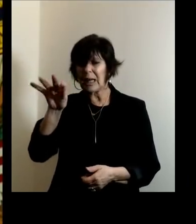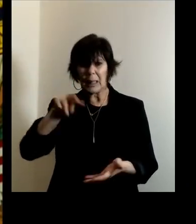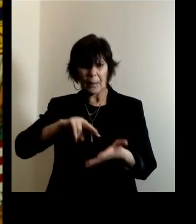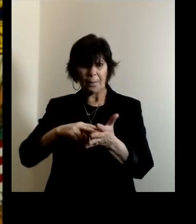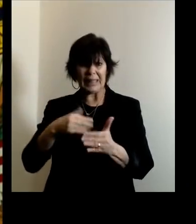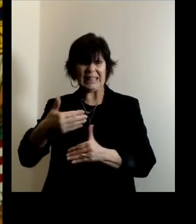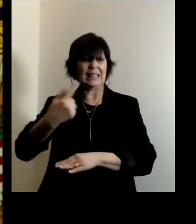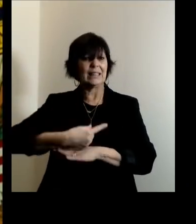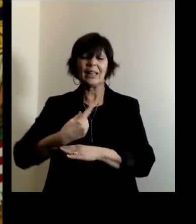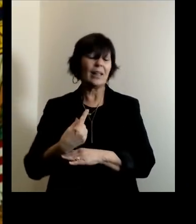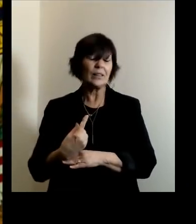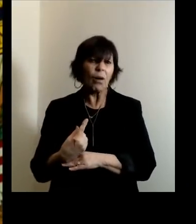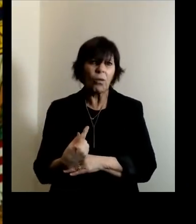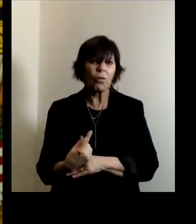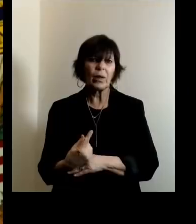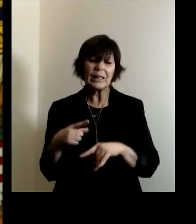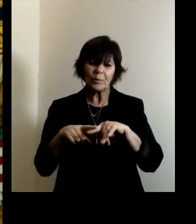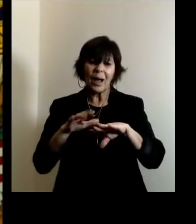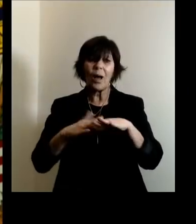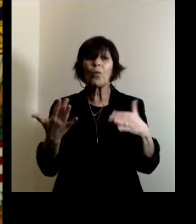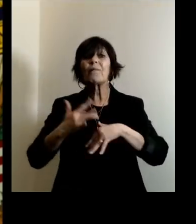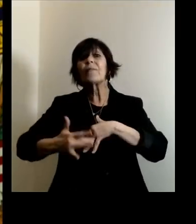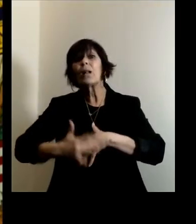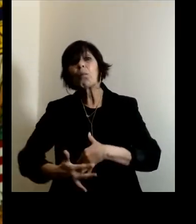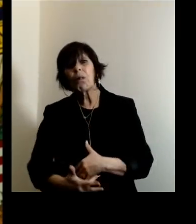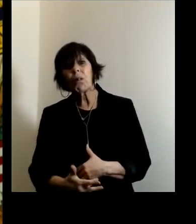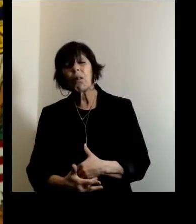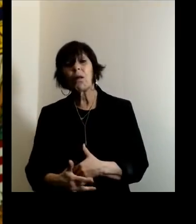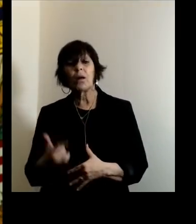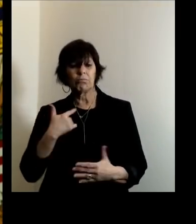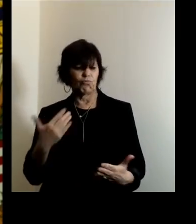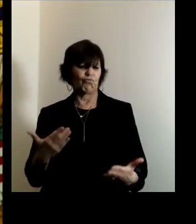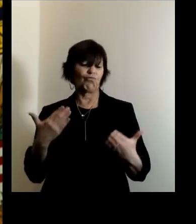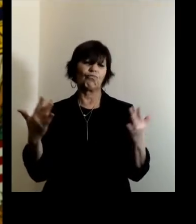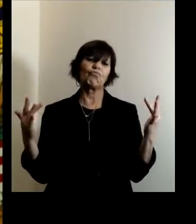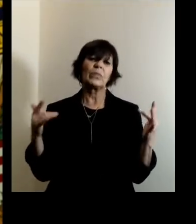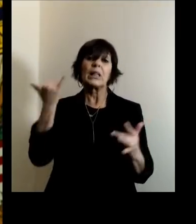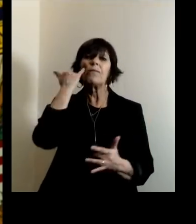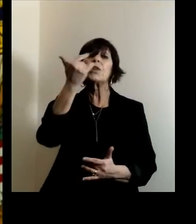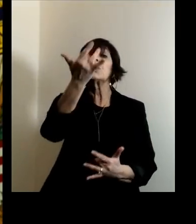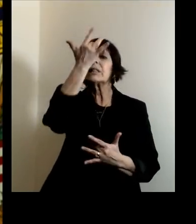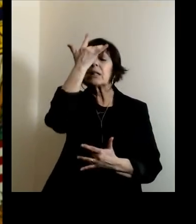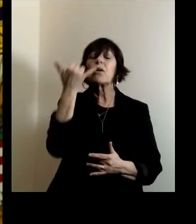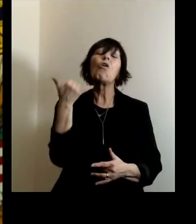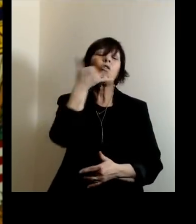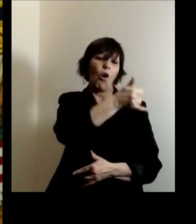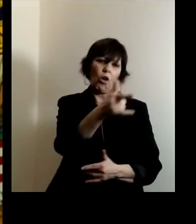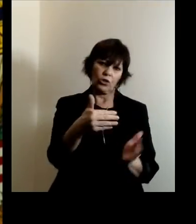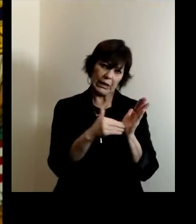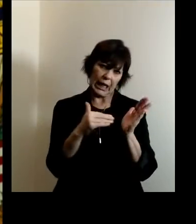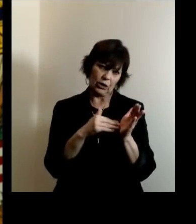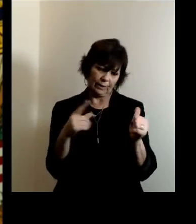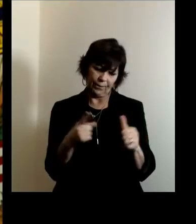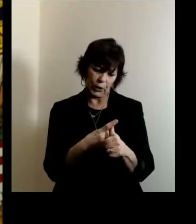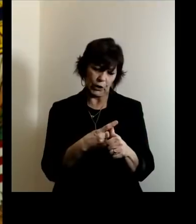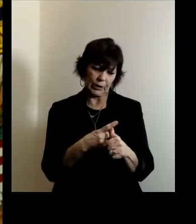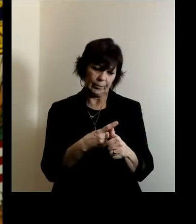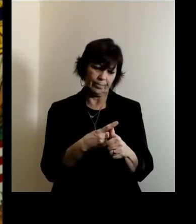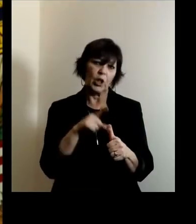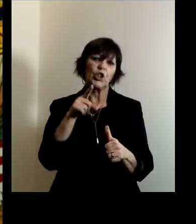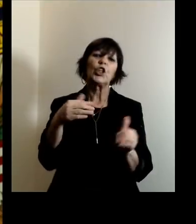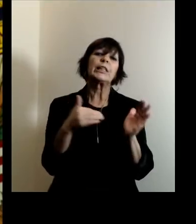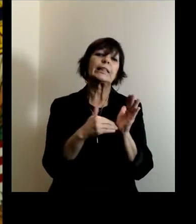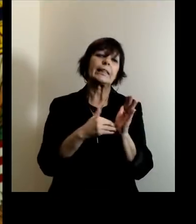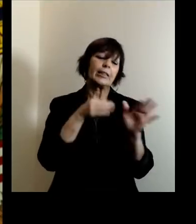the next day. It's all going to be based on availability. I do recommend that if you are sick, you should call your doctor first. So your doctor can talk